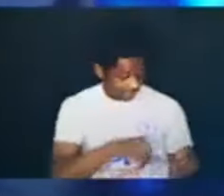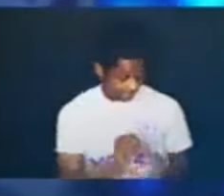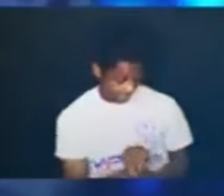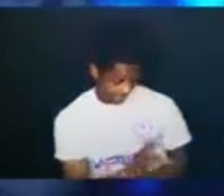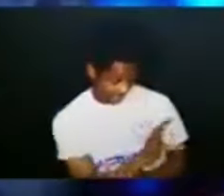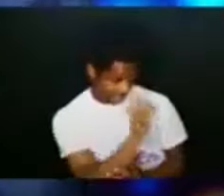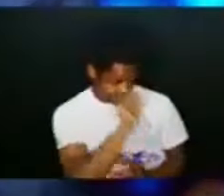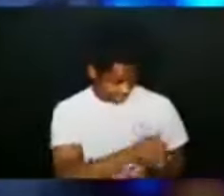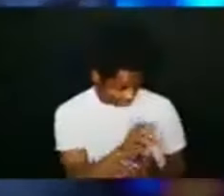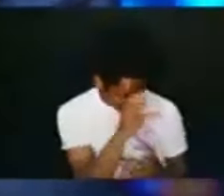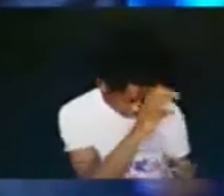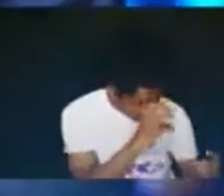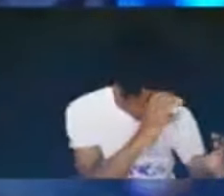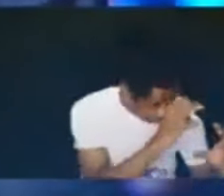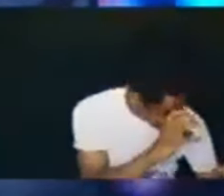light.